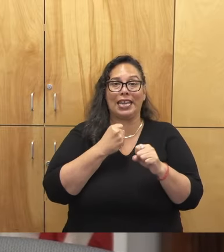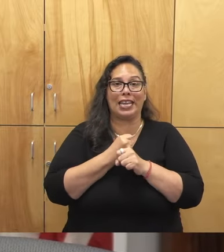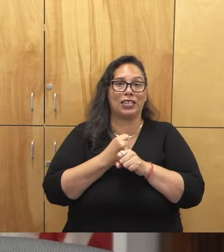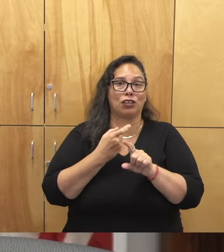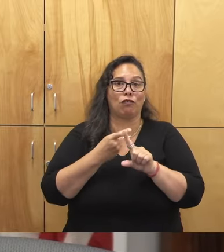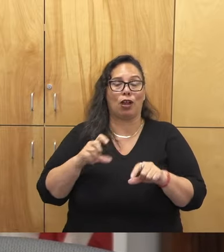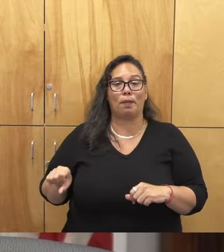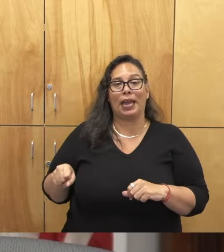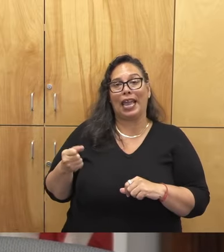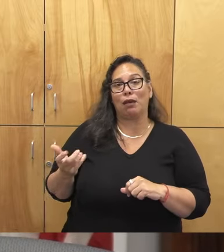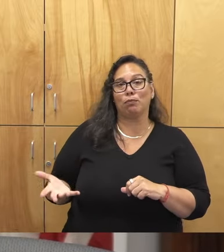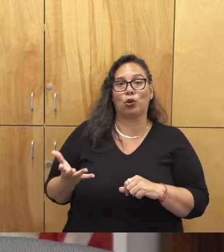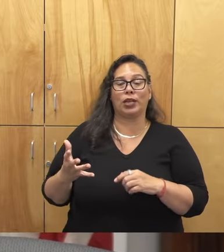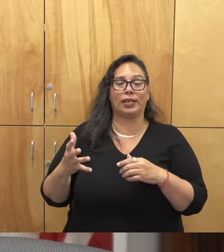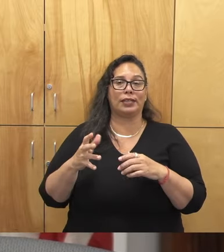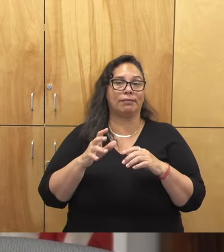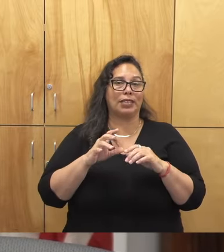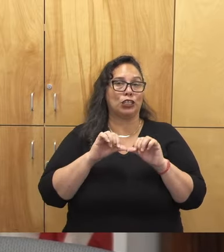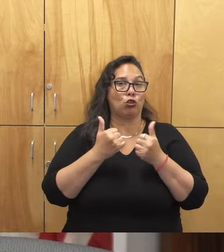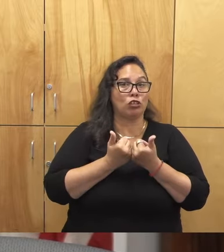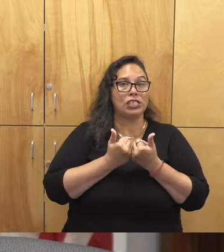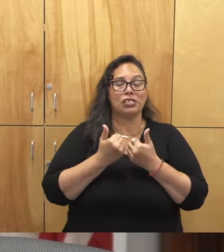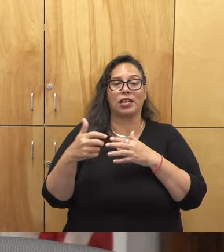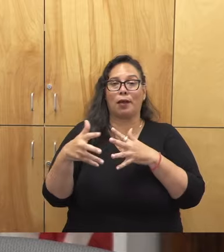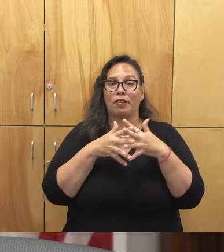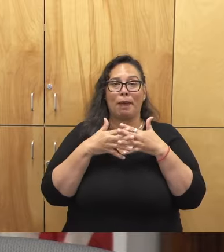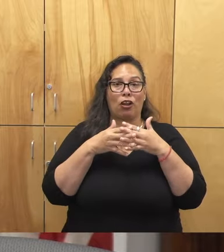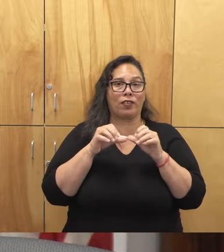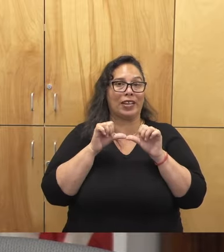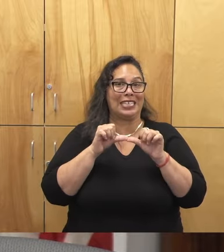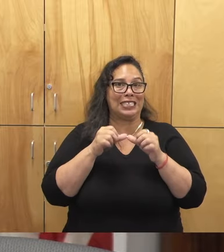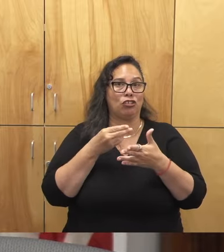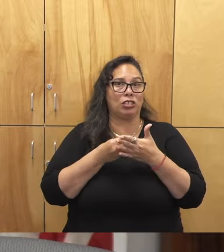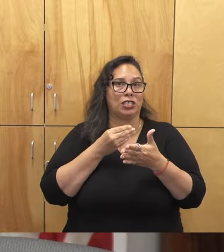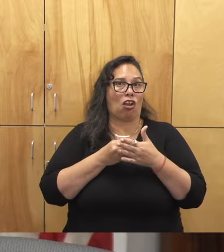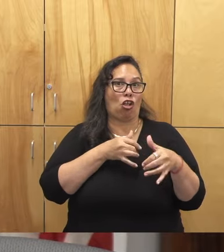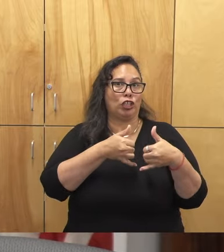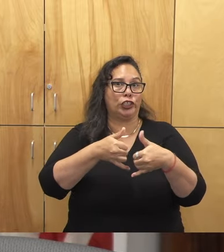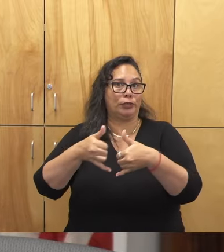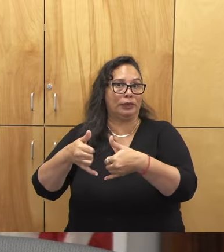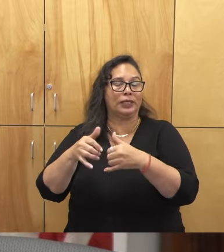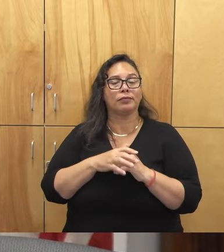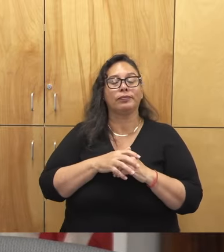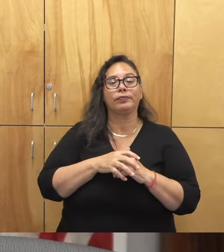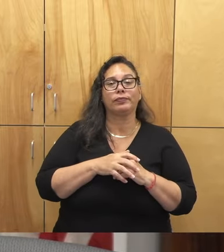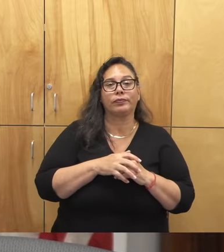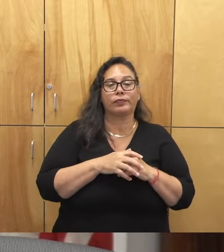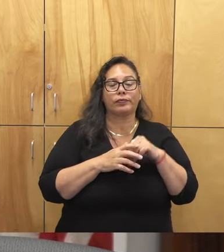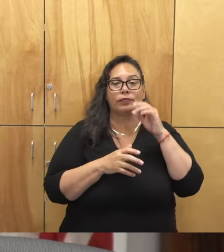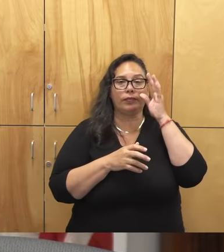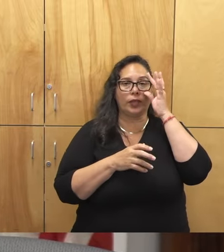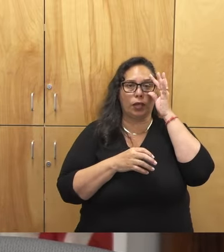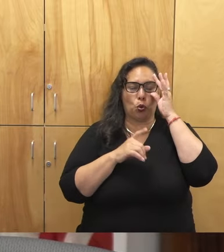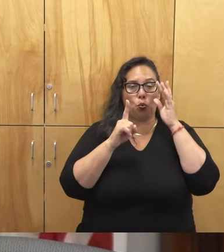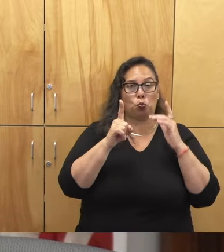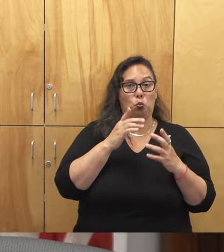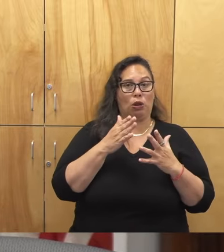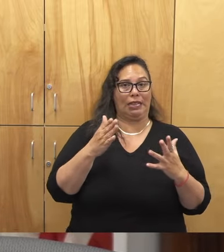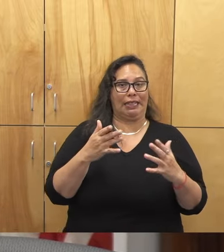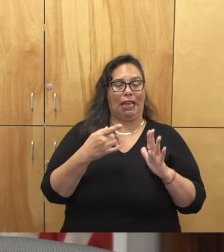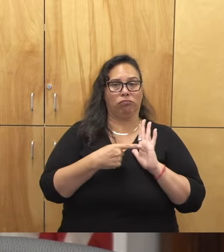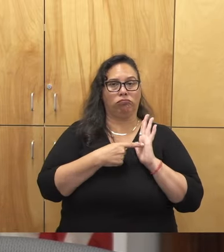Cambodian Association of America for continuing scholarships. And one of the many things that stood out to